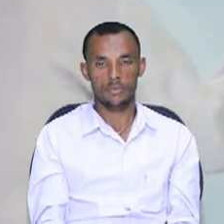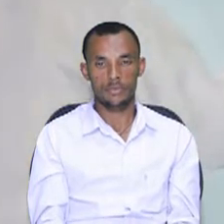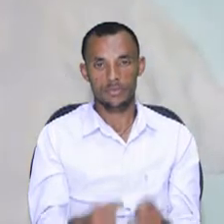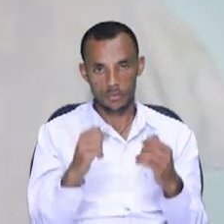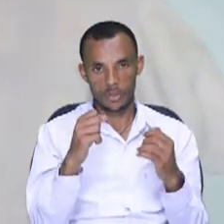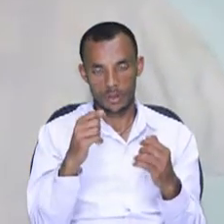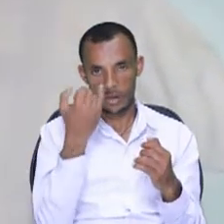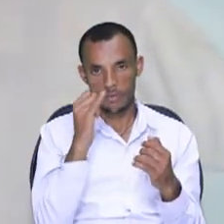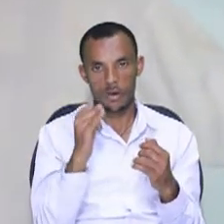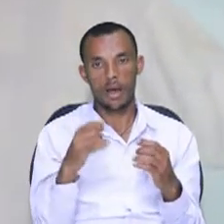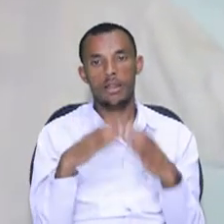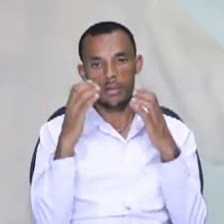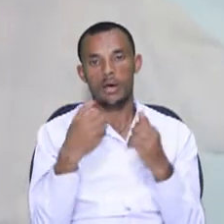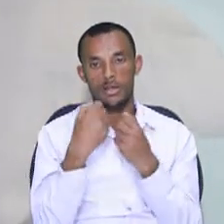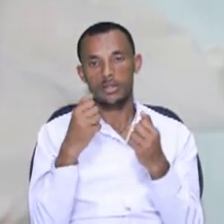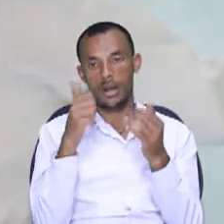an element